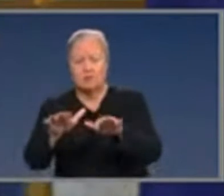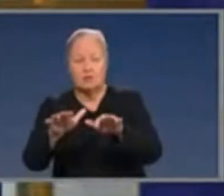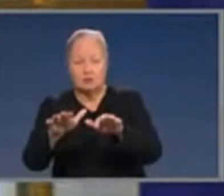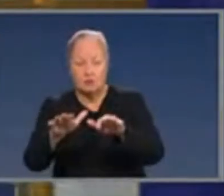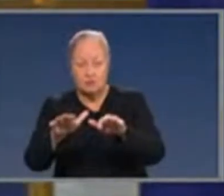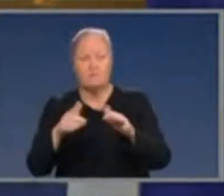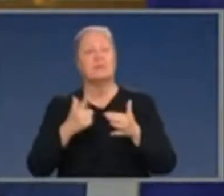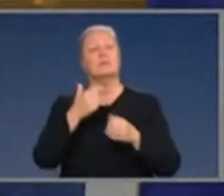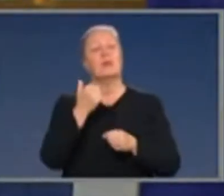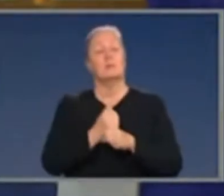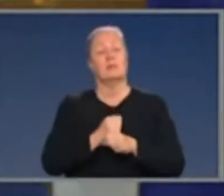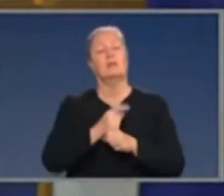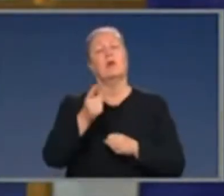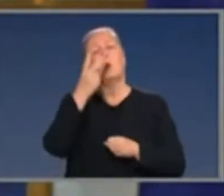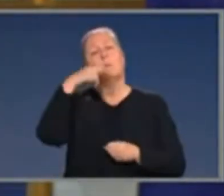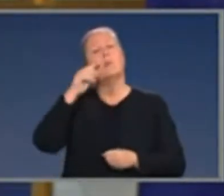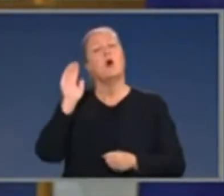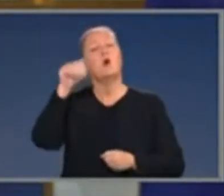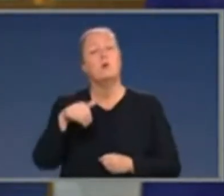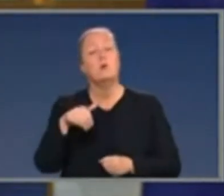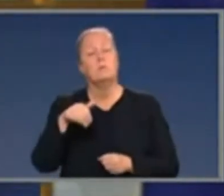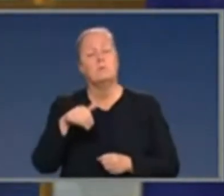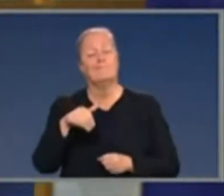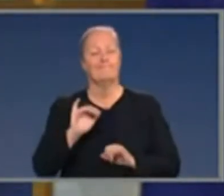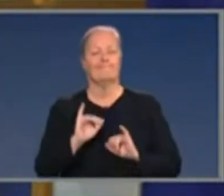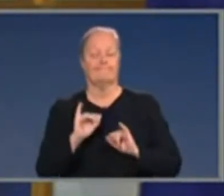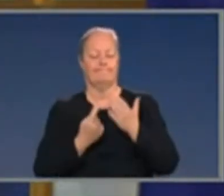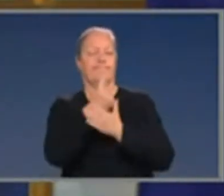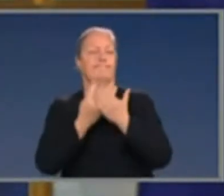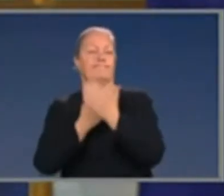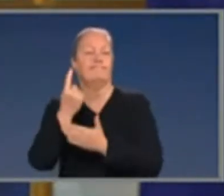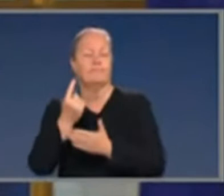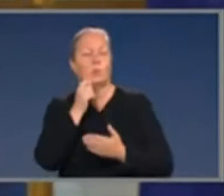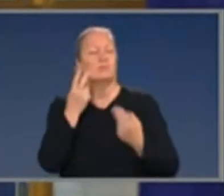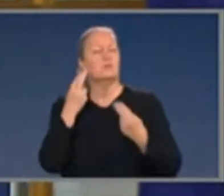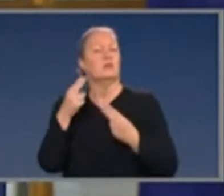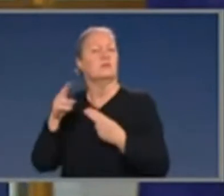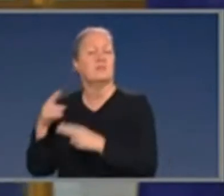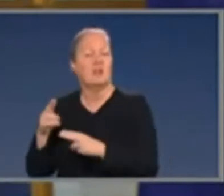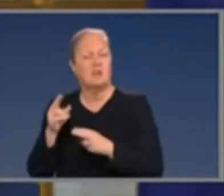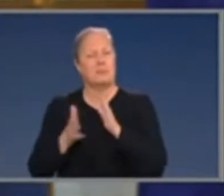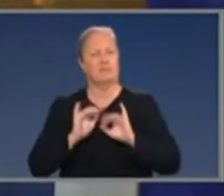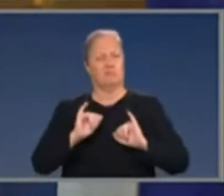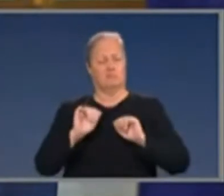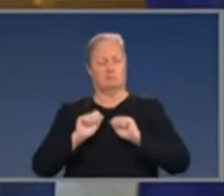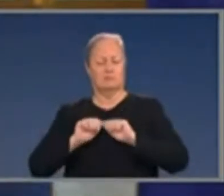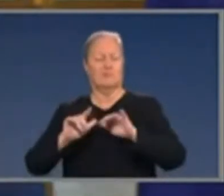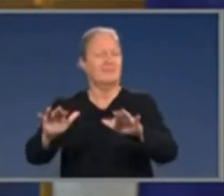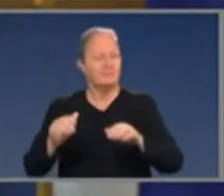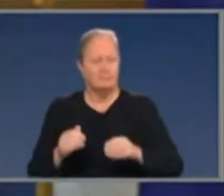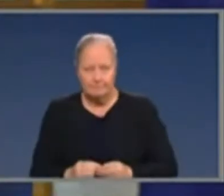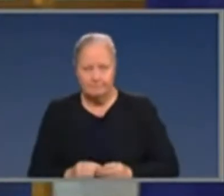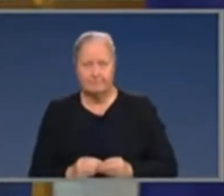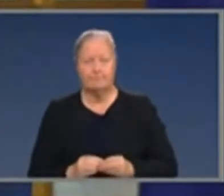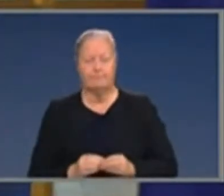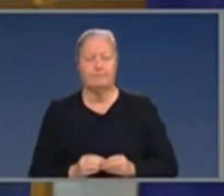care. Aged care cannot be completely protected from sustained community transmission, as